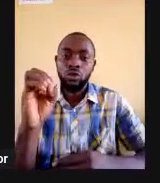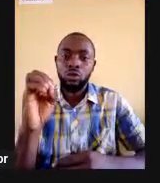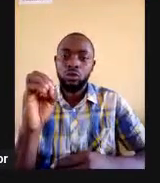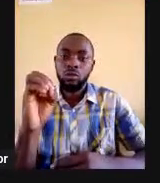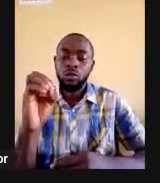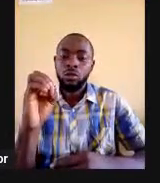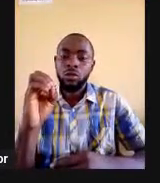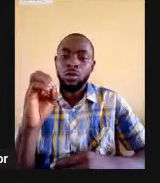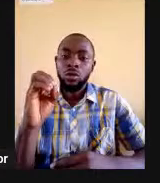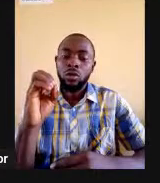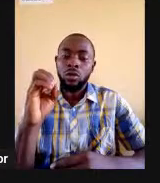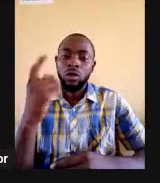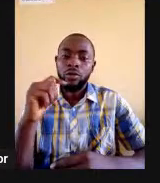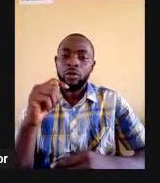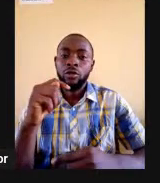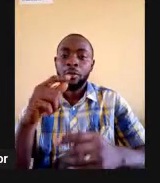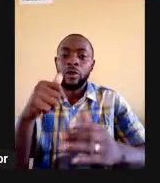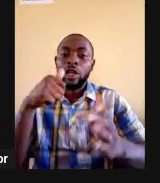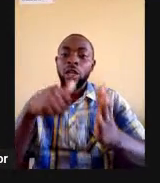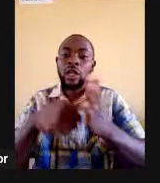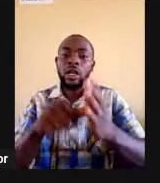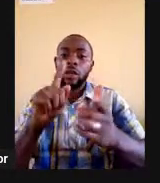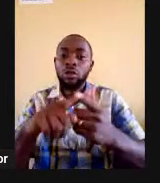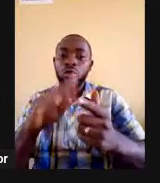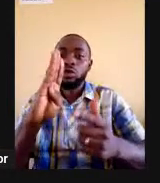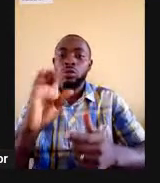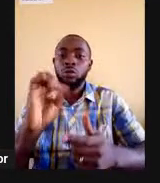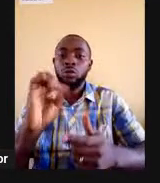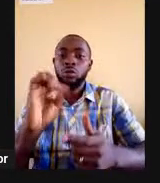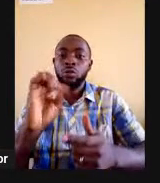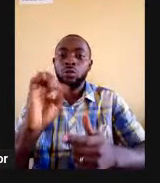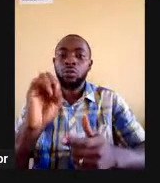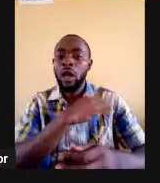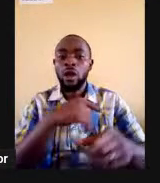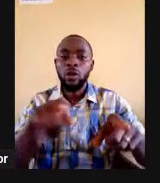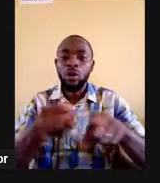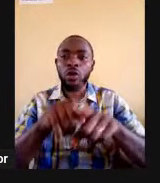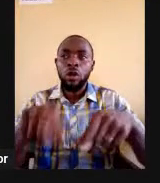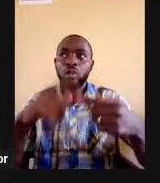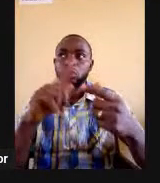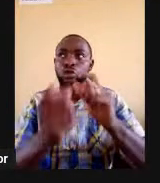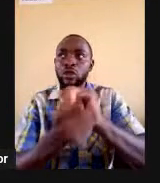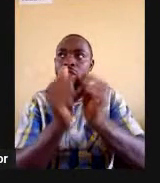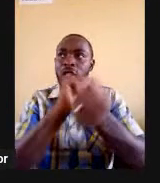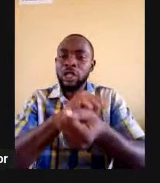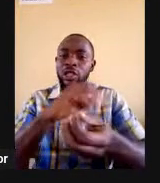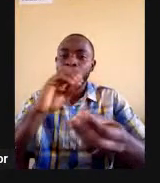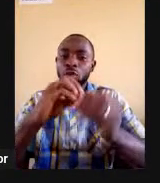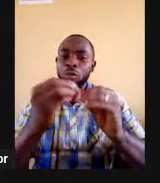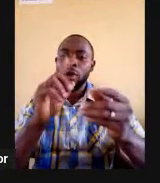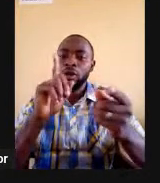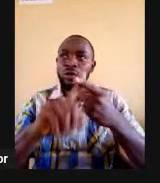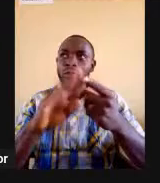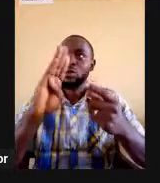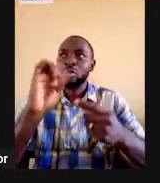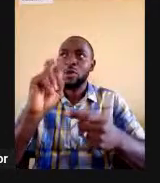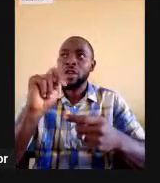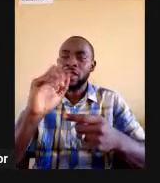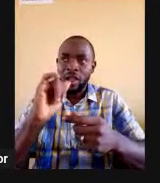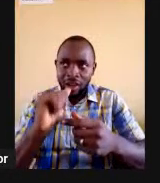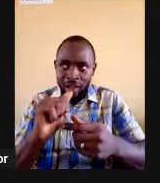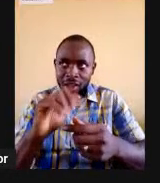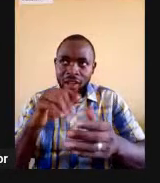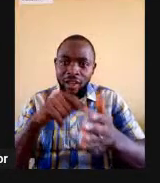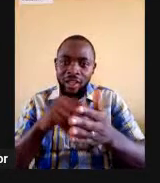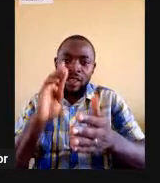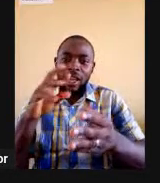letters into binary, and also how to convert numbers into binary. Is that okay? These are letters to binary now from A